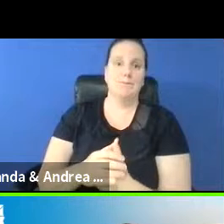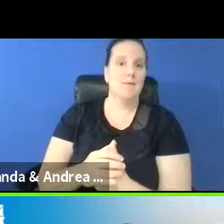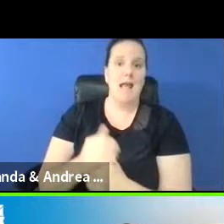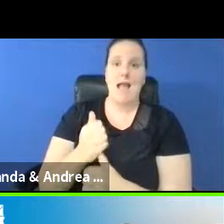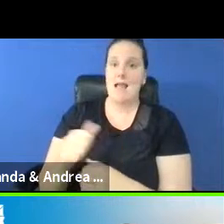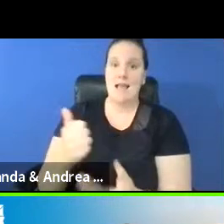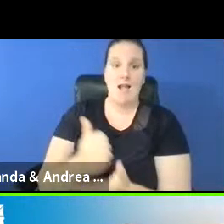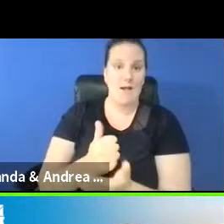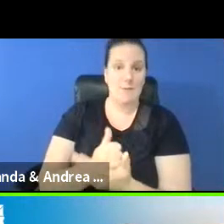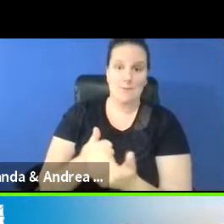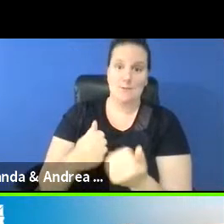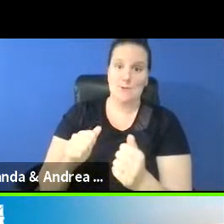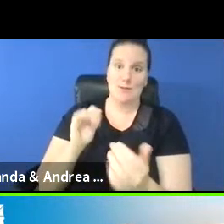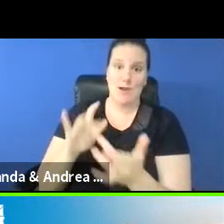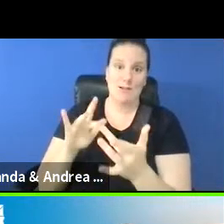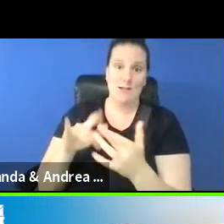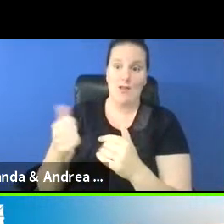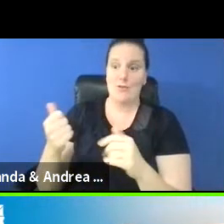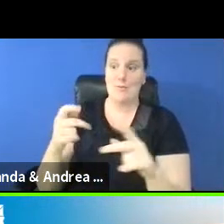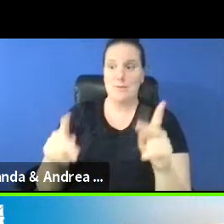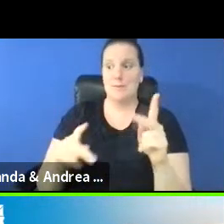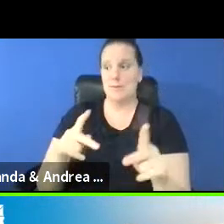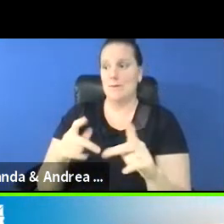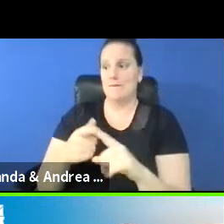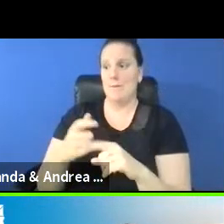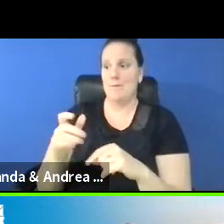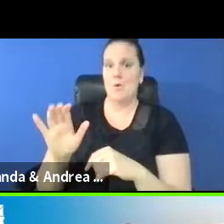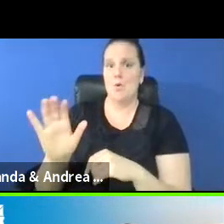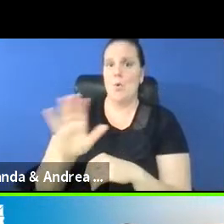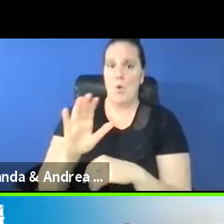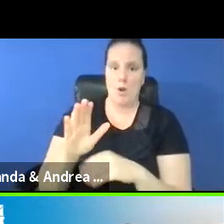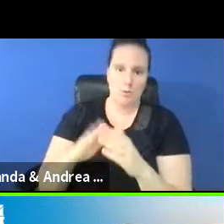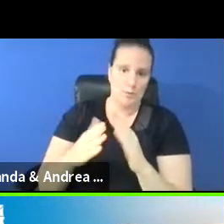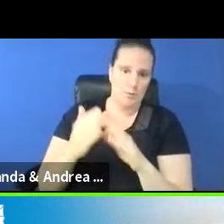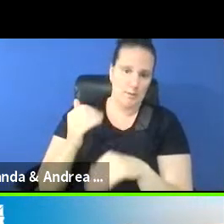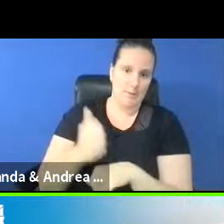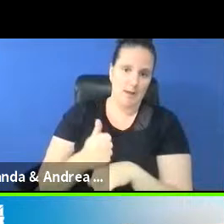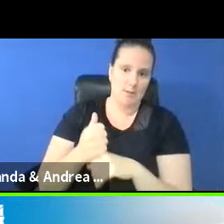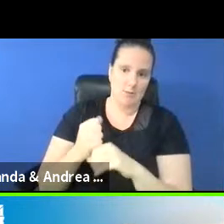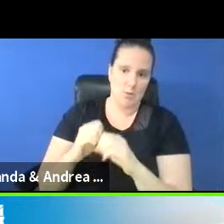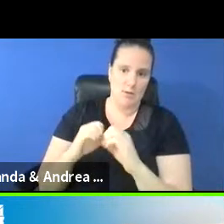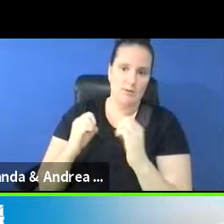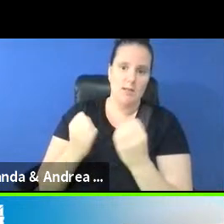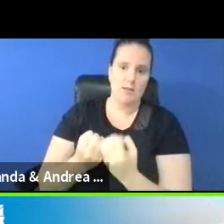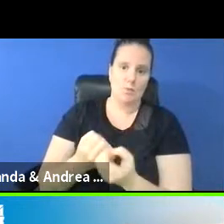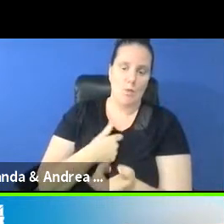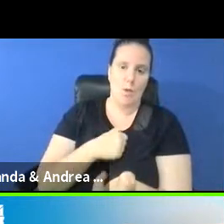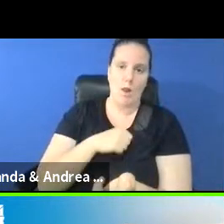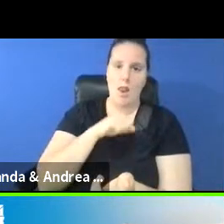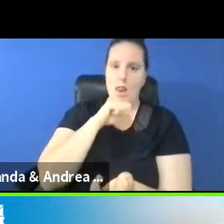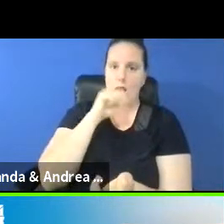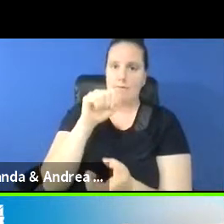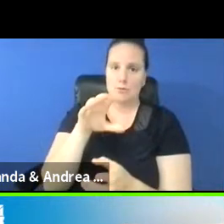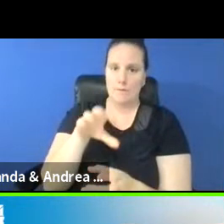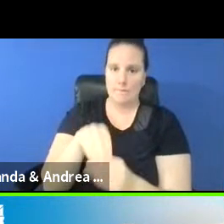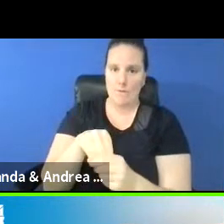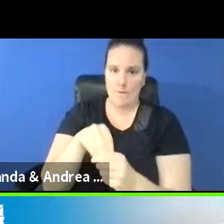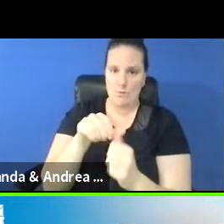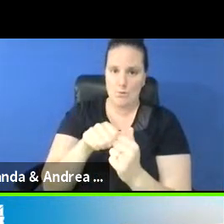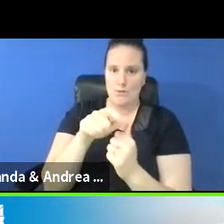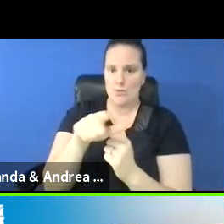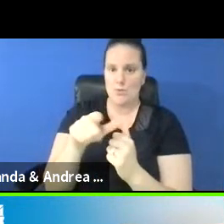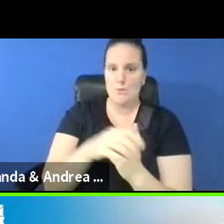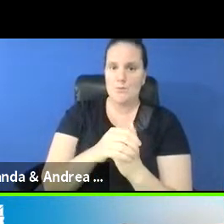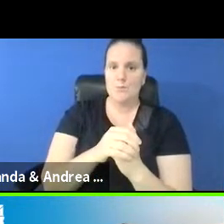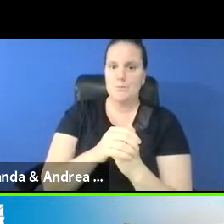in trying to reach other individuals from your community-based organization, we would love to partner with you. And